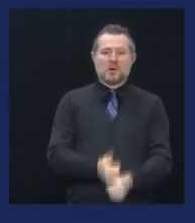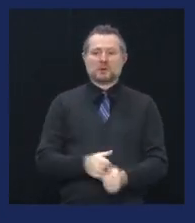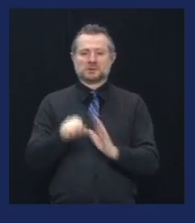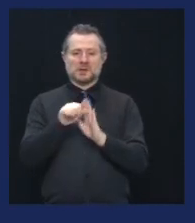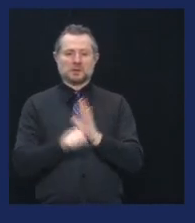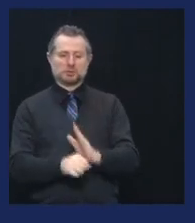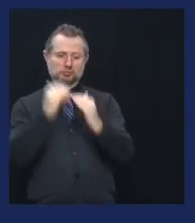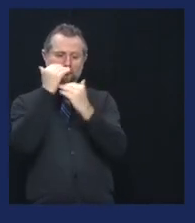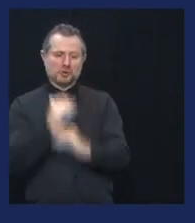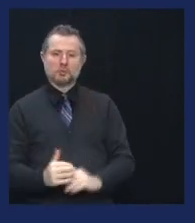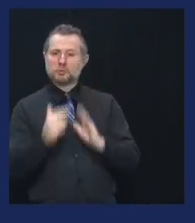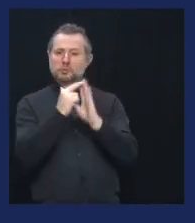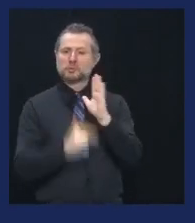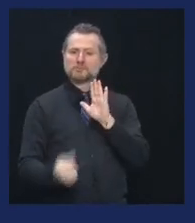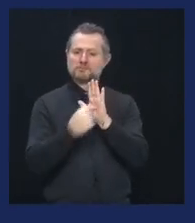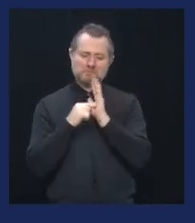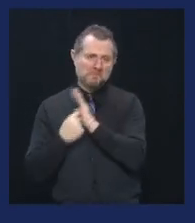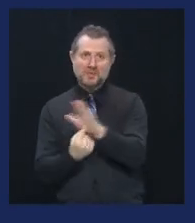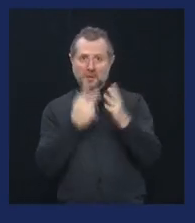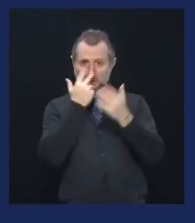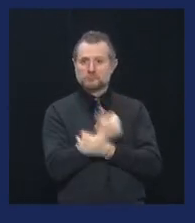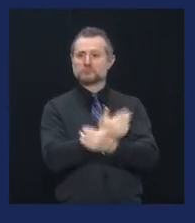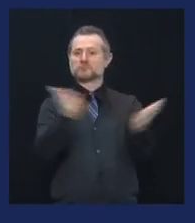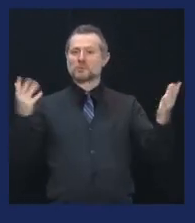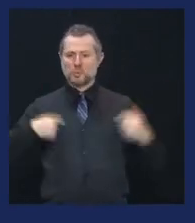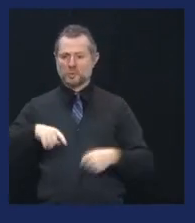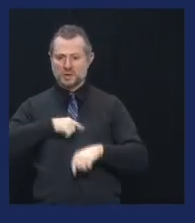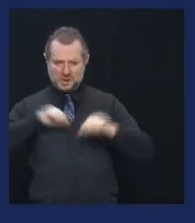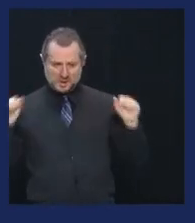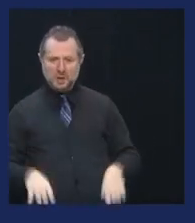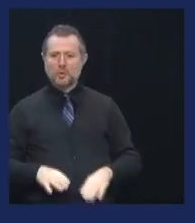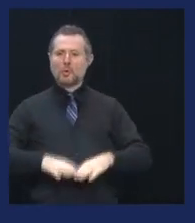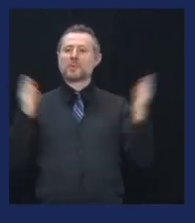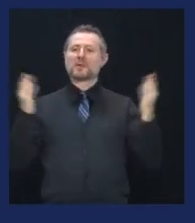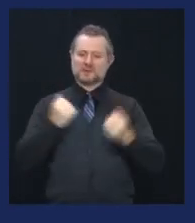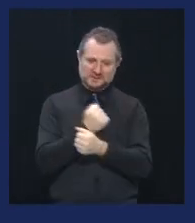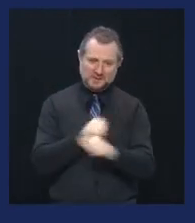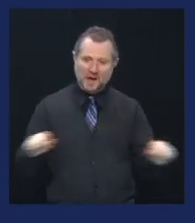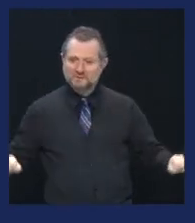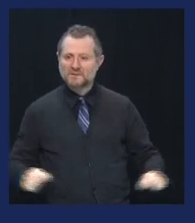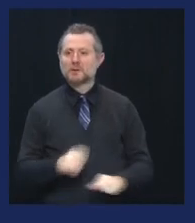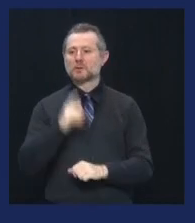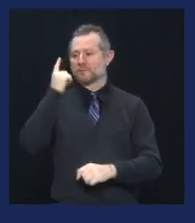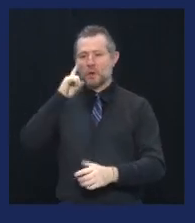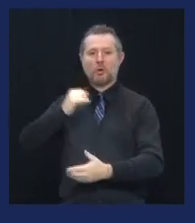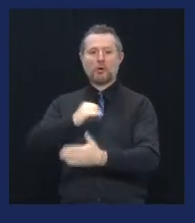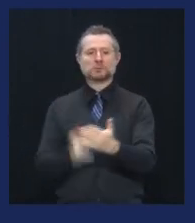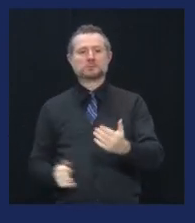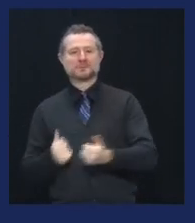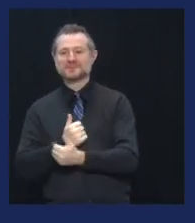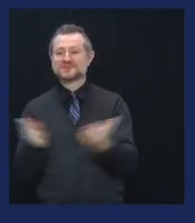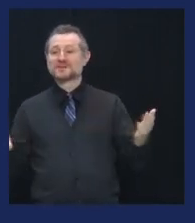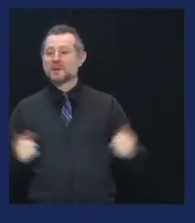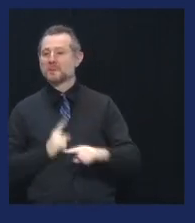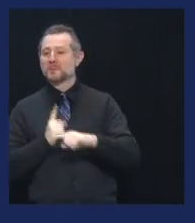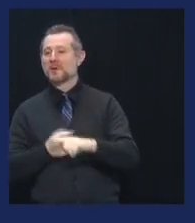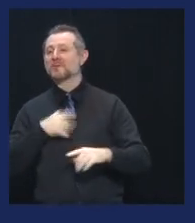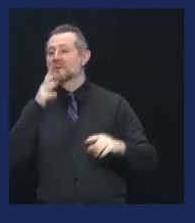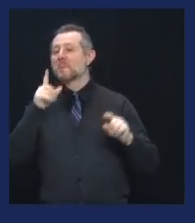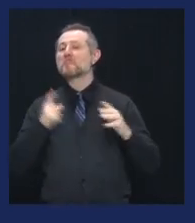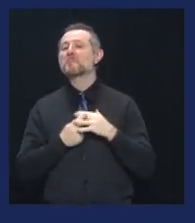for safely reopening the arts across the state and the country. We will also begin piloting large indoor